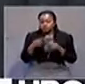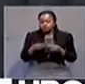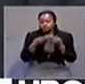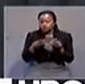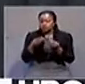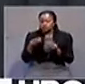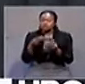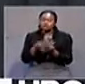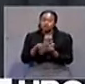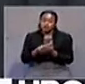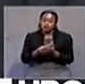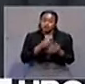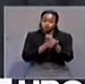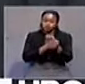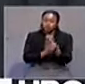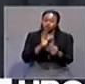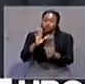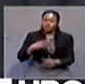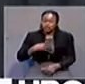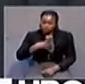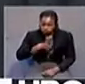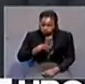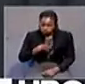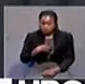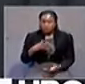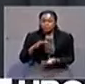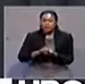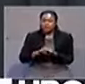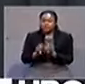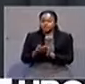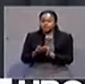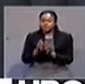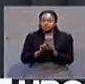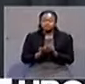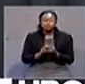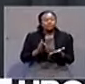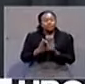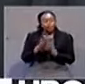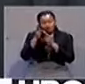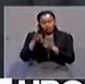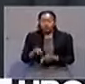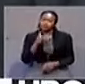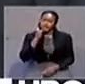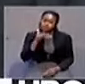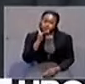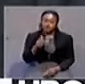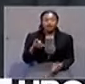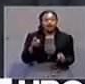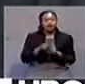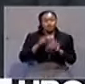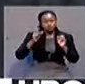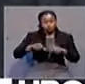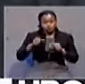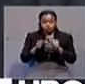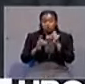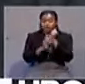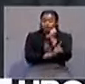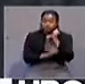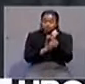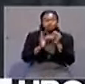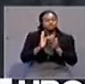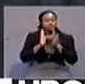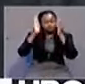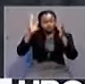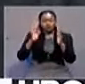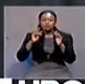to support their retirement package. Right, Honorable Speaker, as much as possible, a diocesan bishop is to